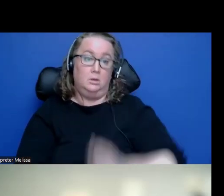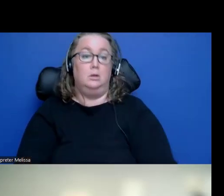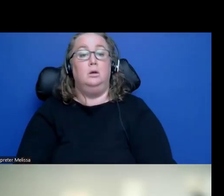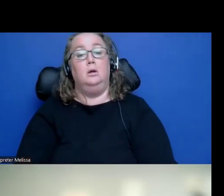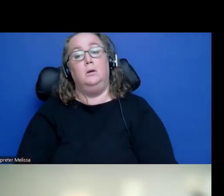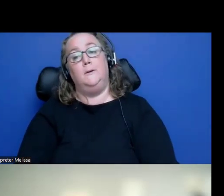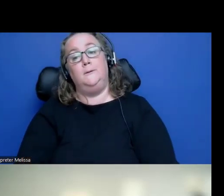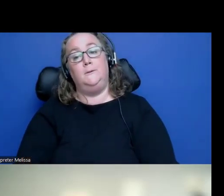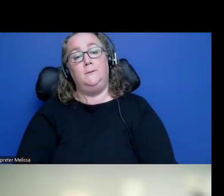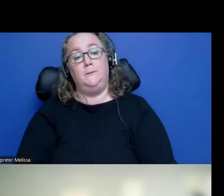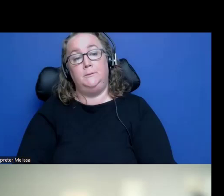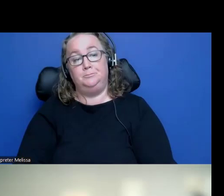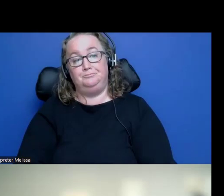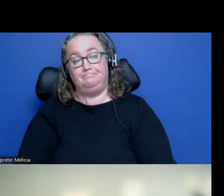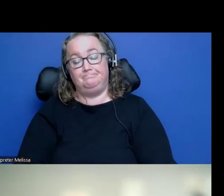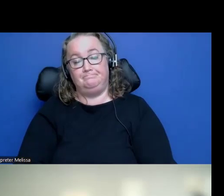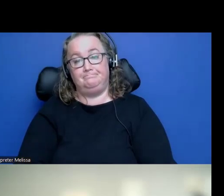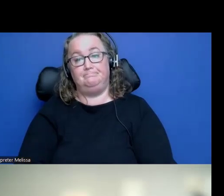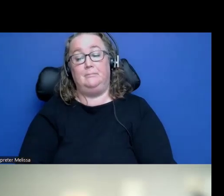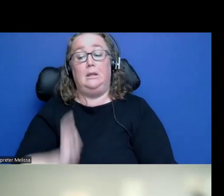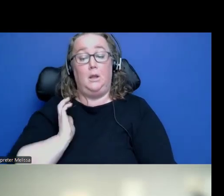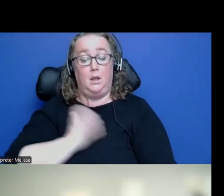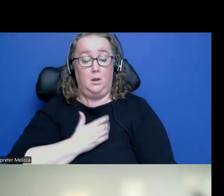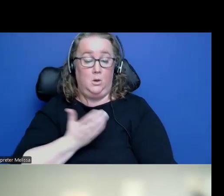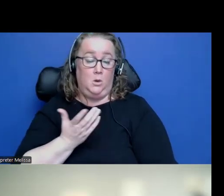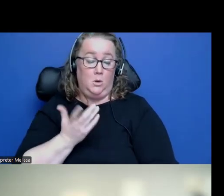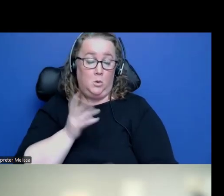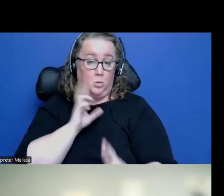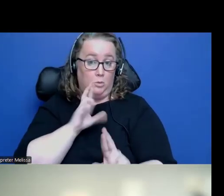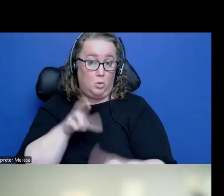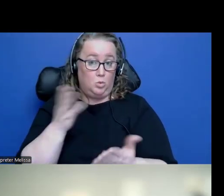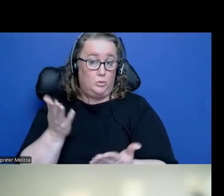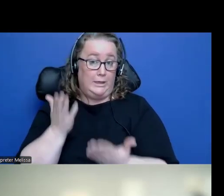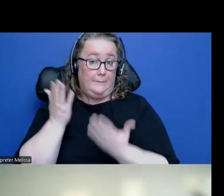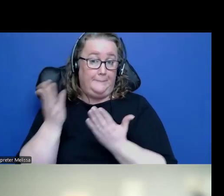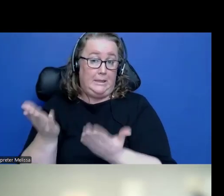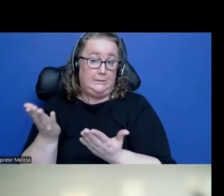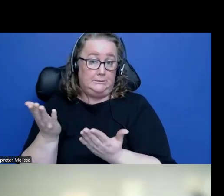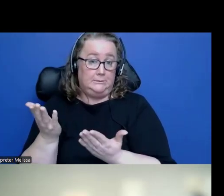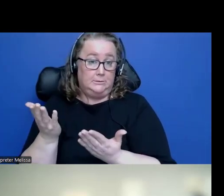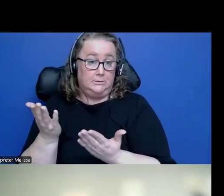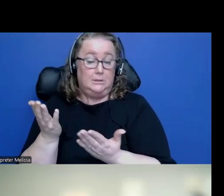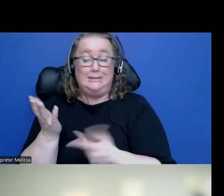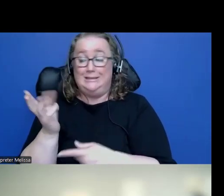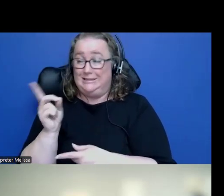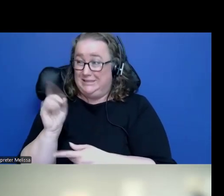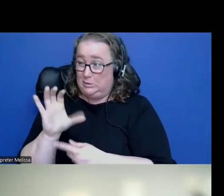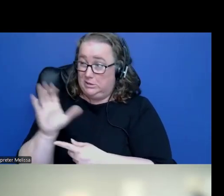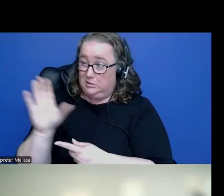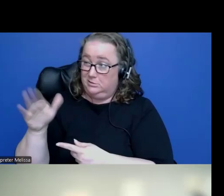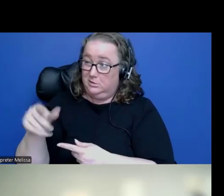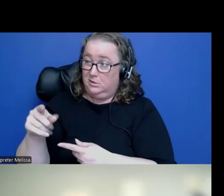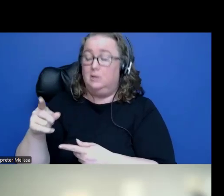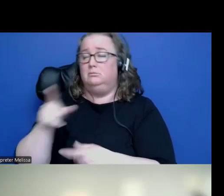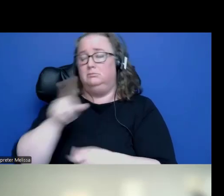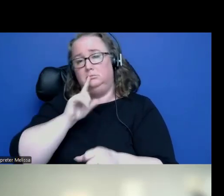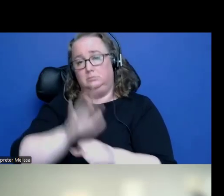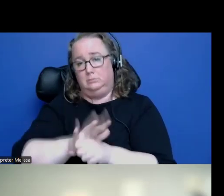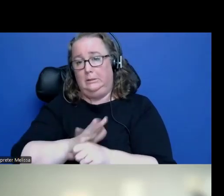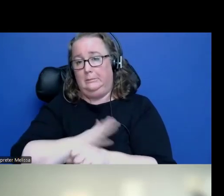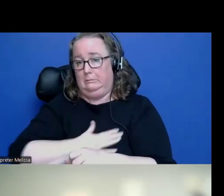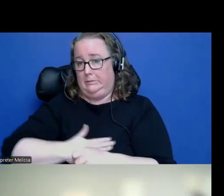We have recommended in our report that DOC needs to commit to either